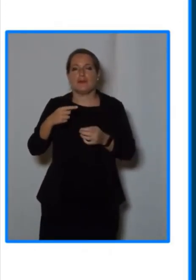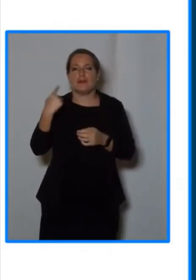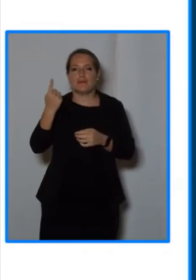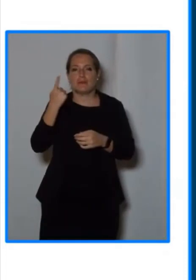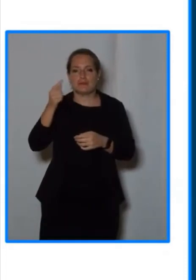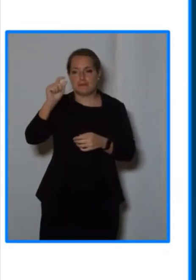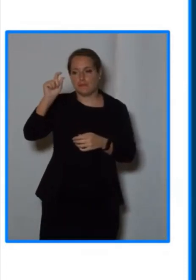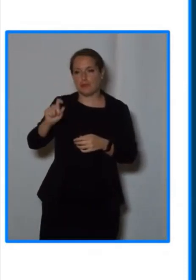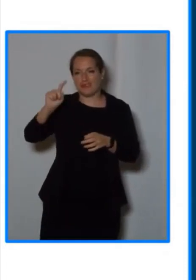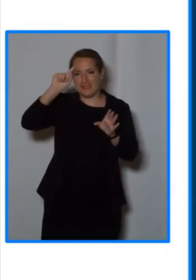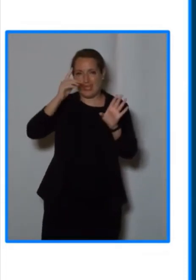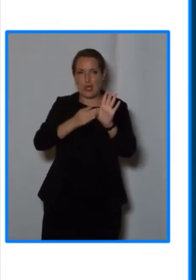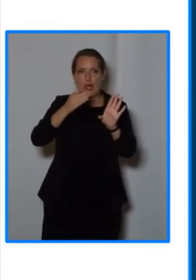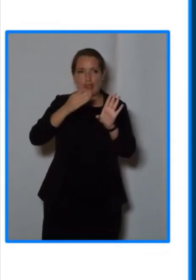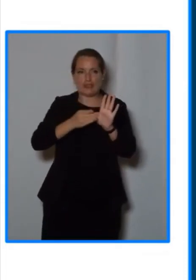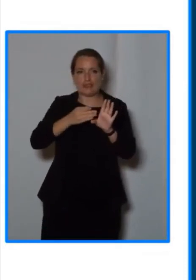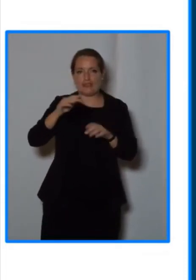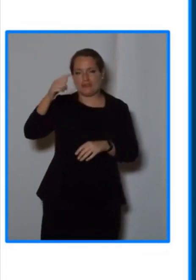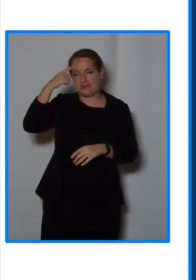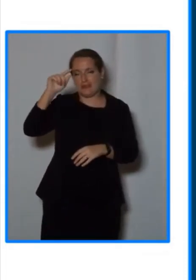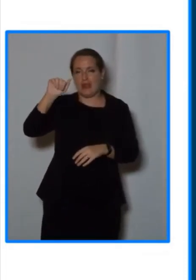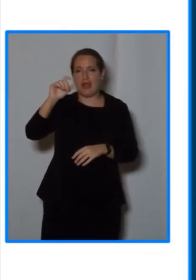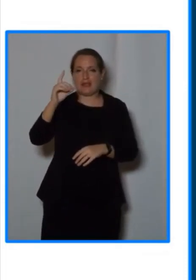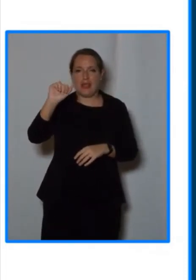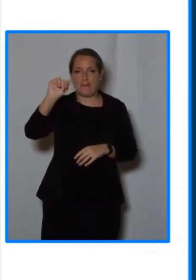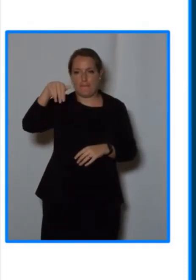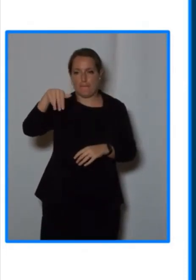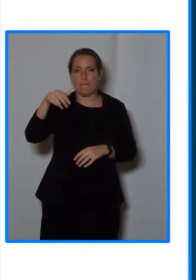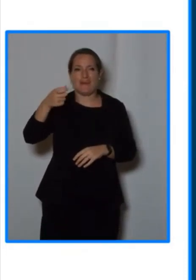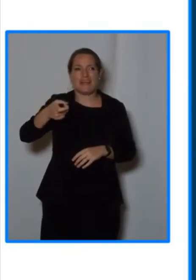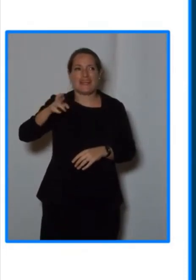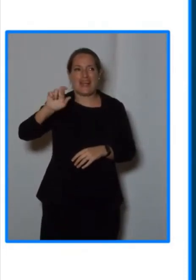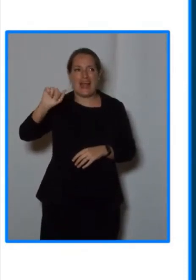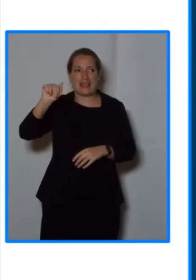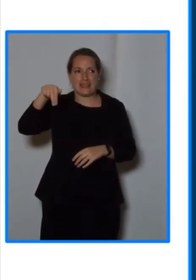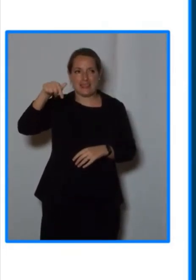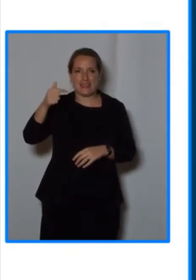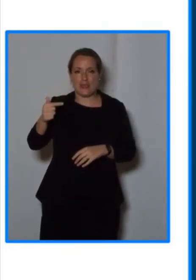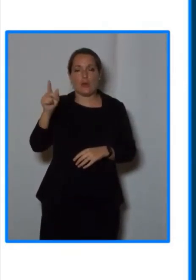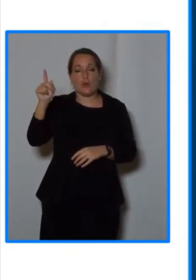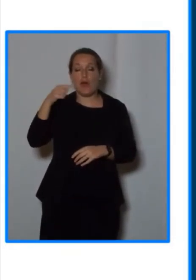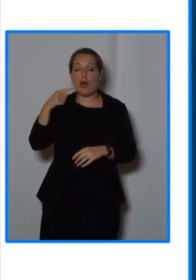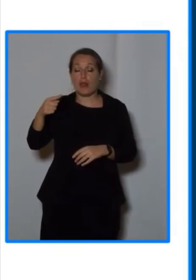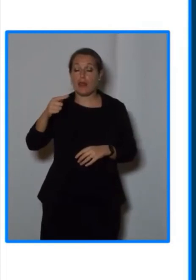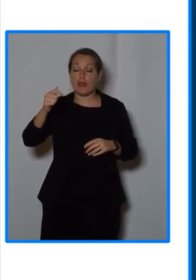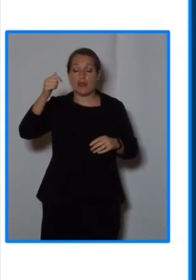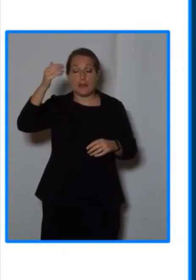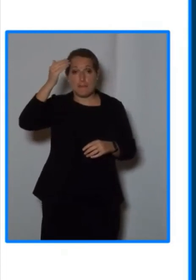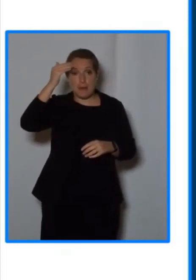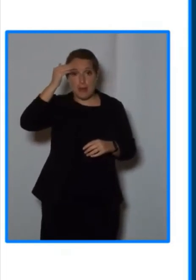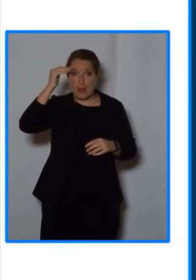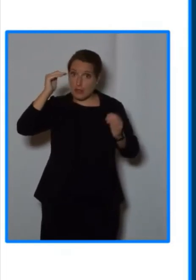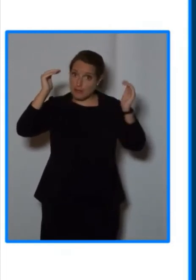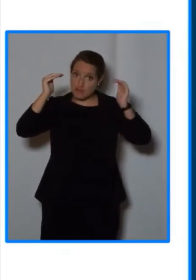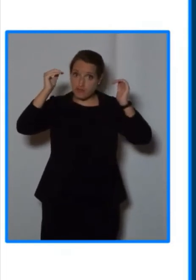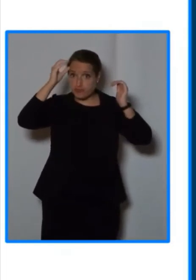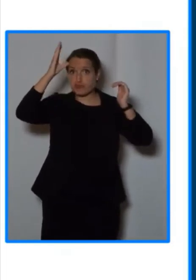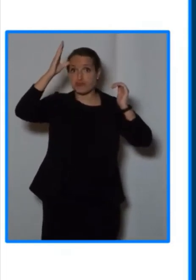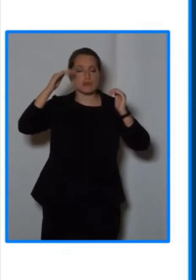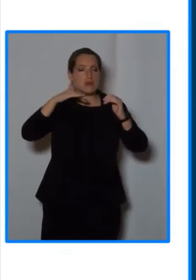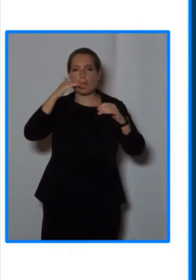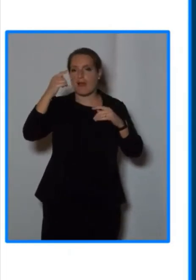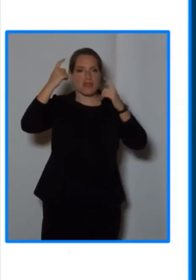thought it's a good way to end this talk. Great minds don't think alike. They challenge each other to think